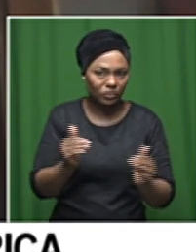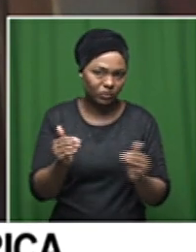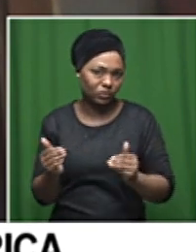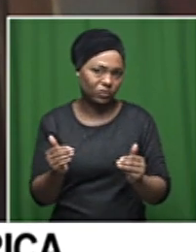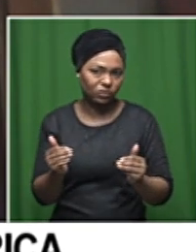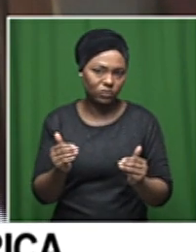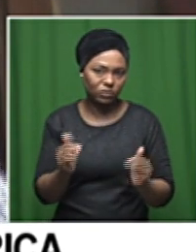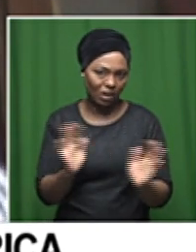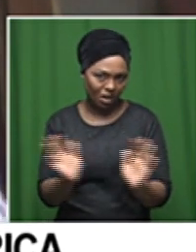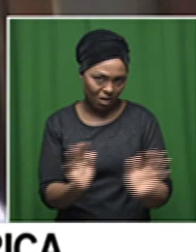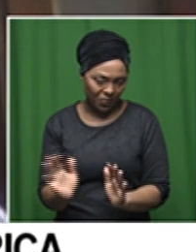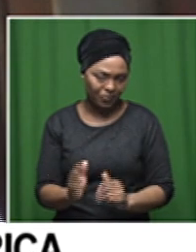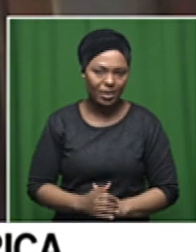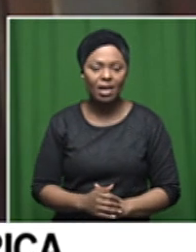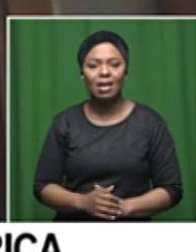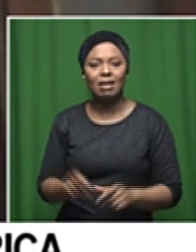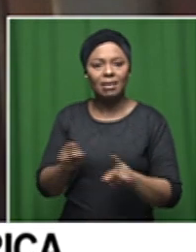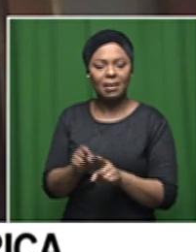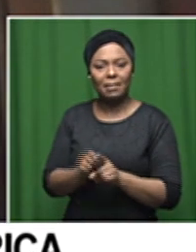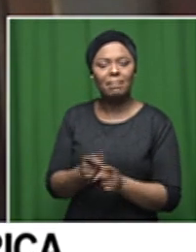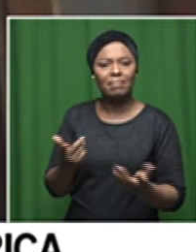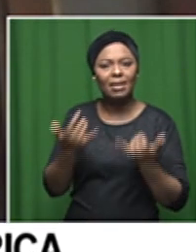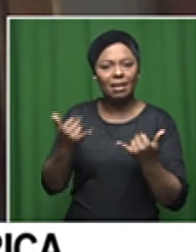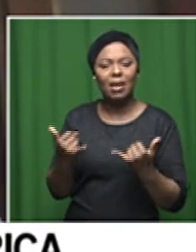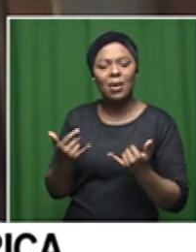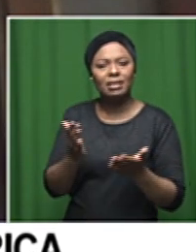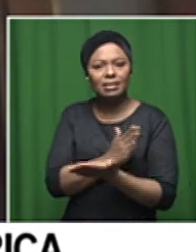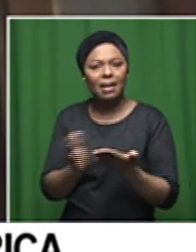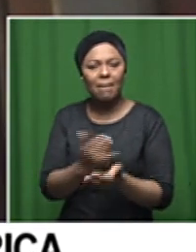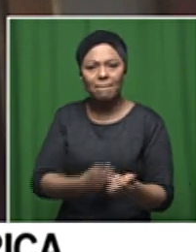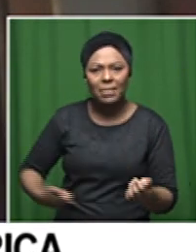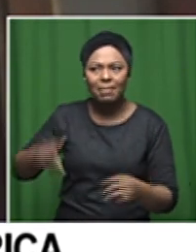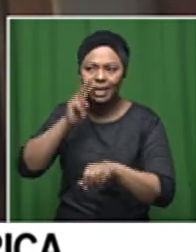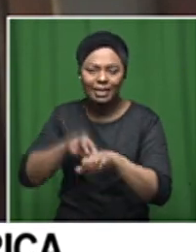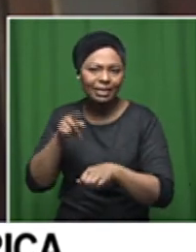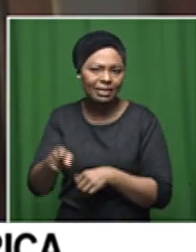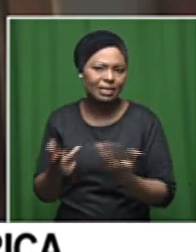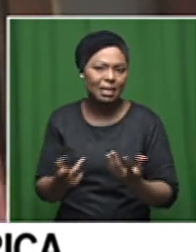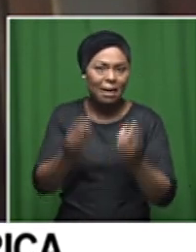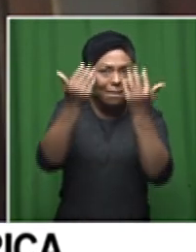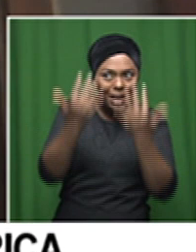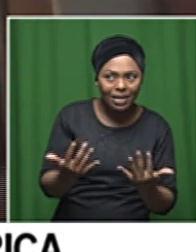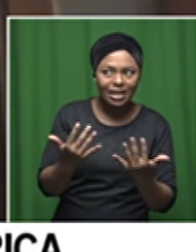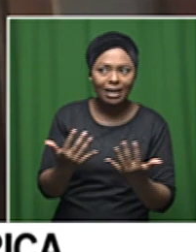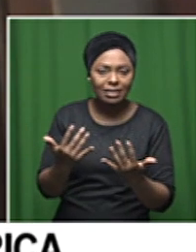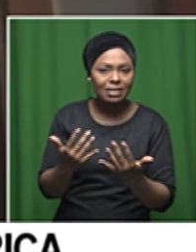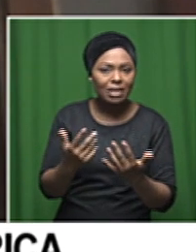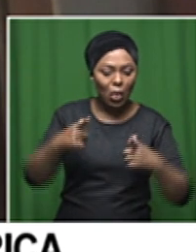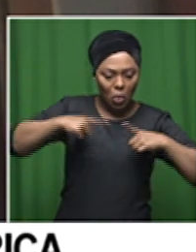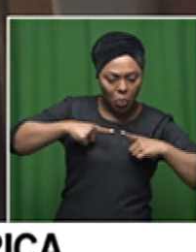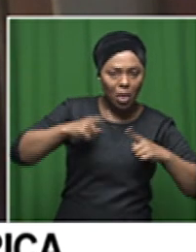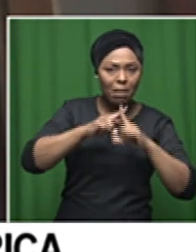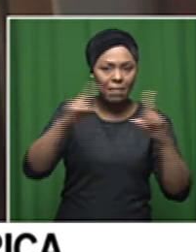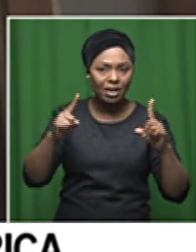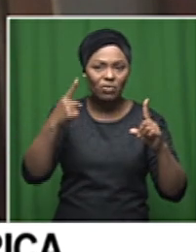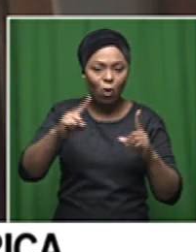situation. Colleagues have spoken about pharmaceutical needs, because as well you work on budget for a certain number of population. But remember now,